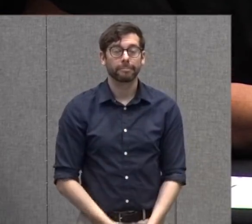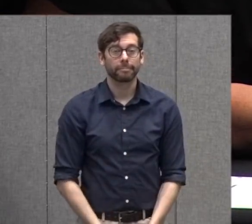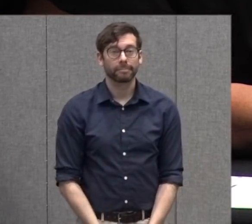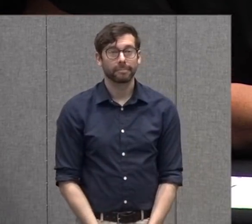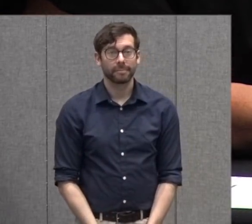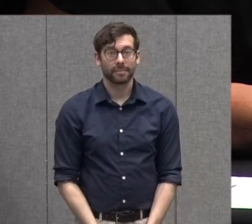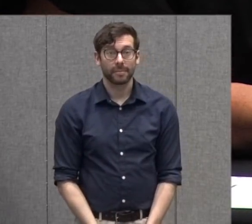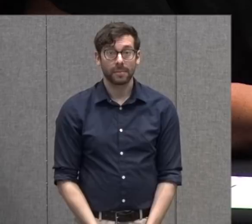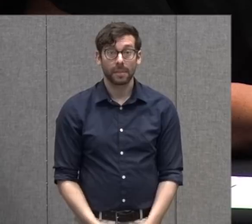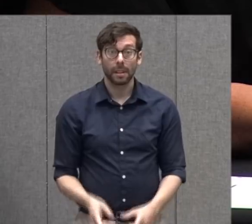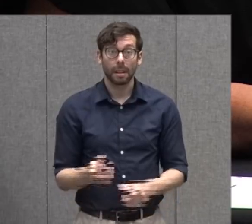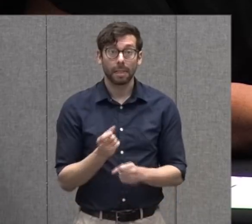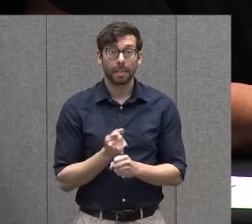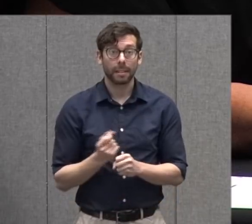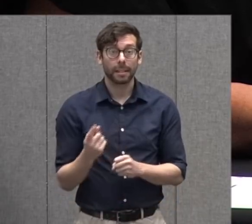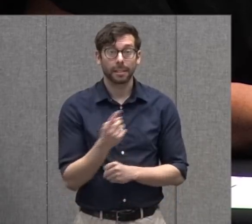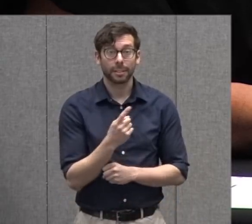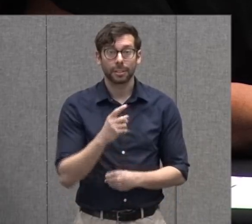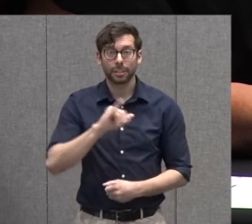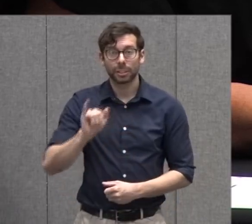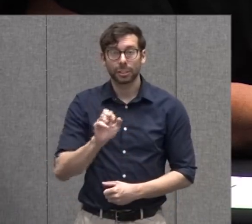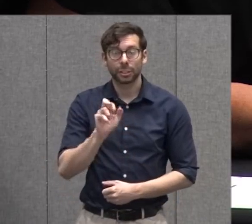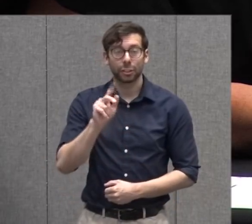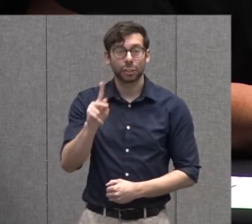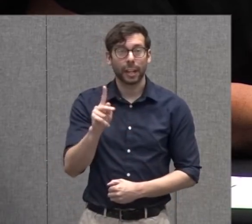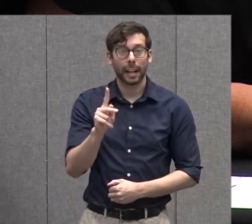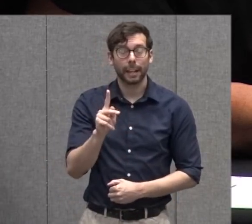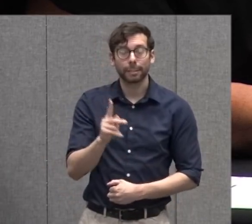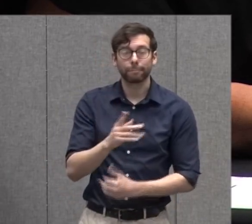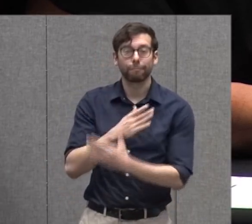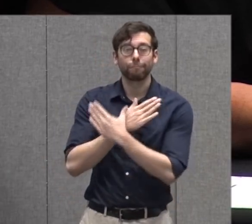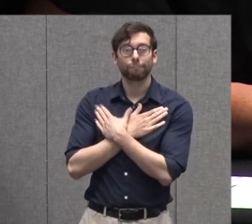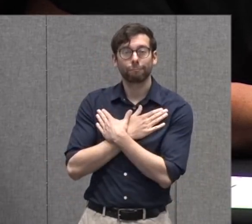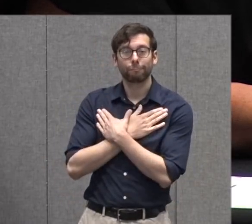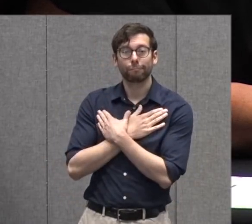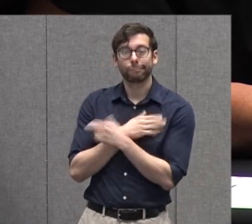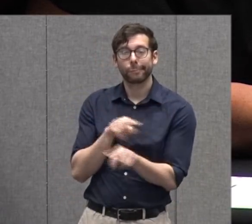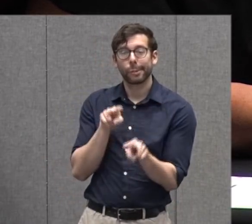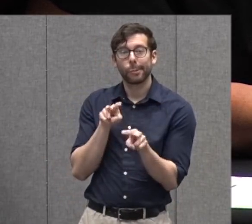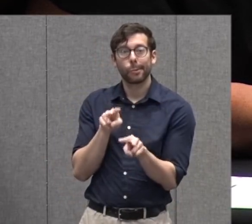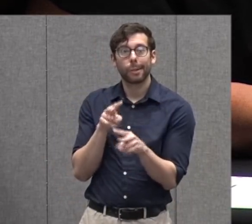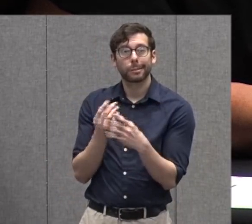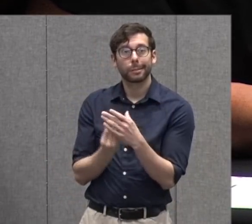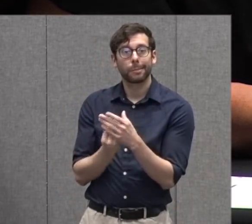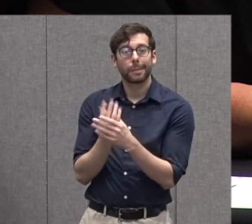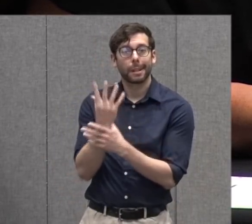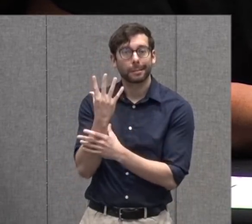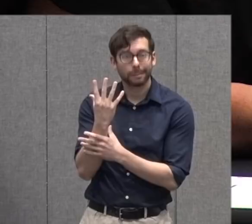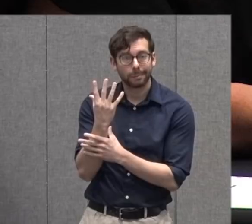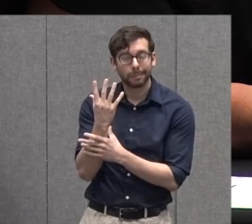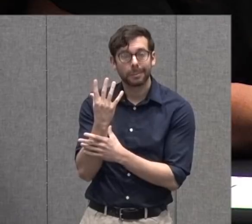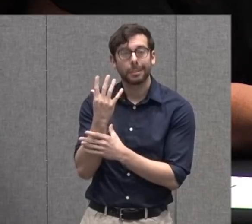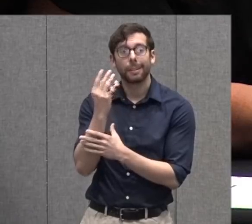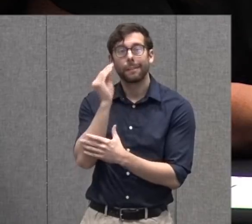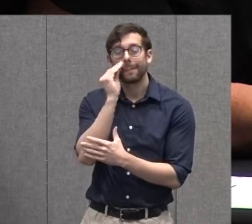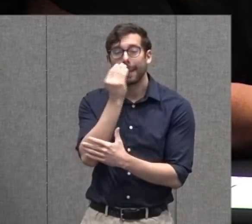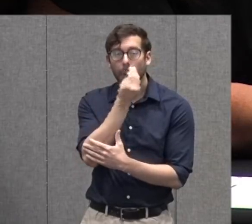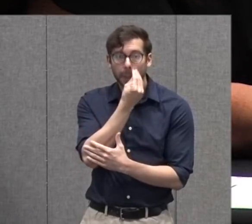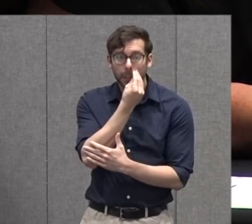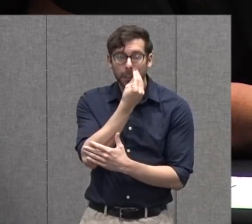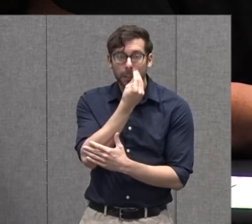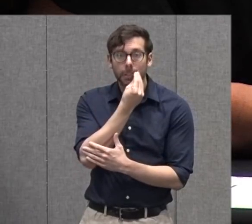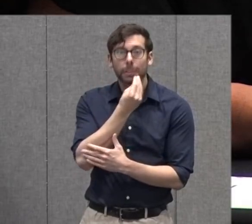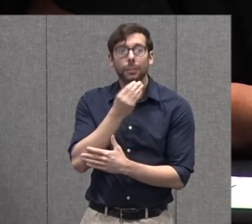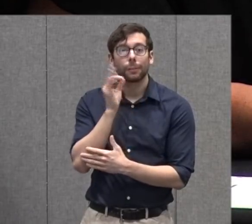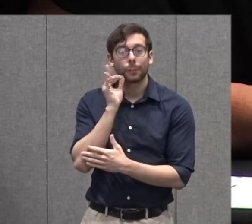The next year, while Jack rested and watched the plants come up, the flowers bloomed and the seeds were made. And before Jack ate